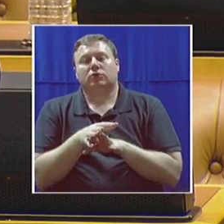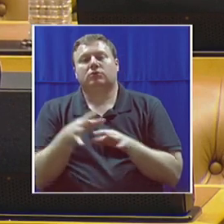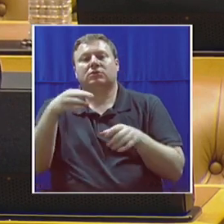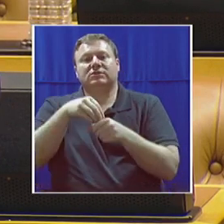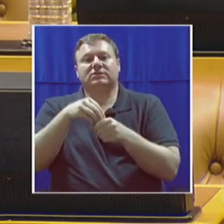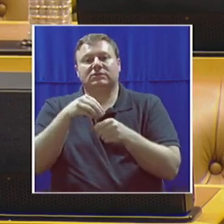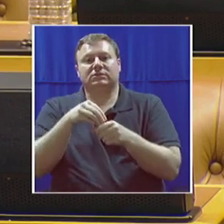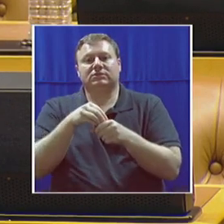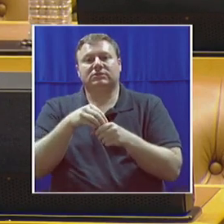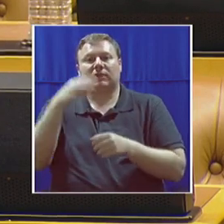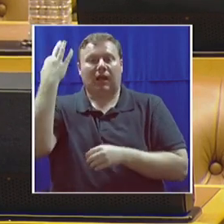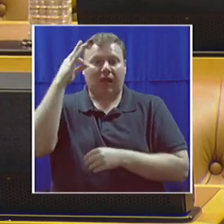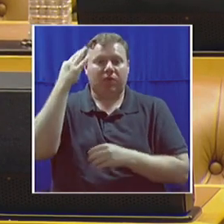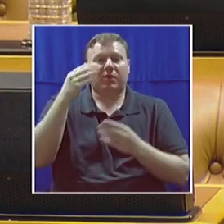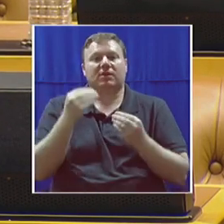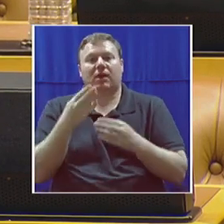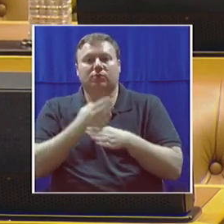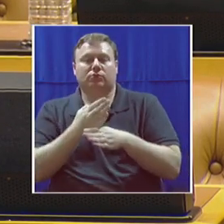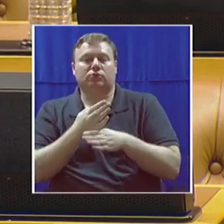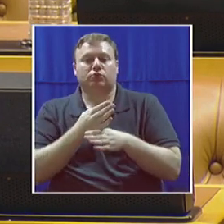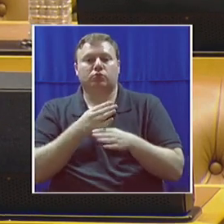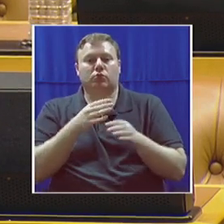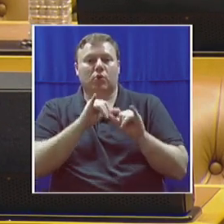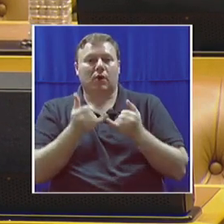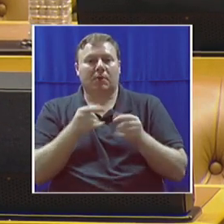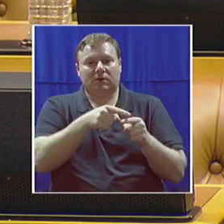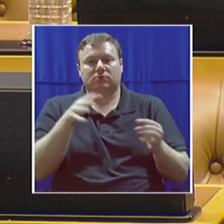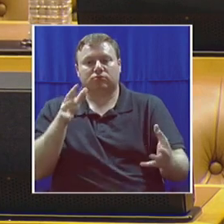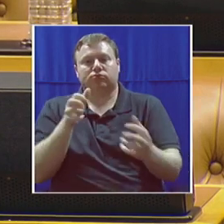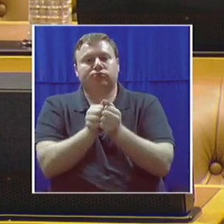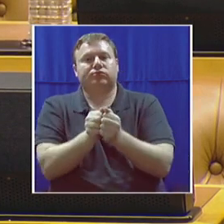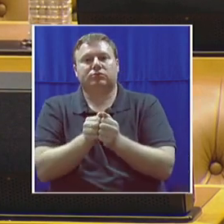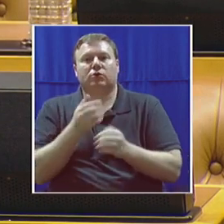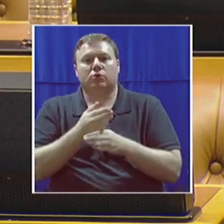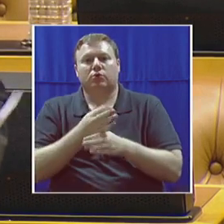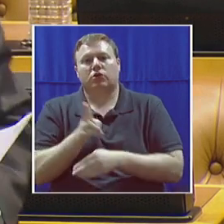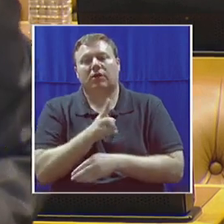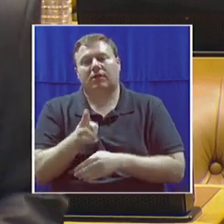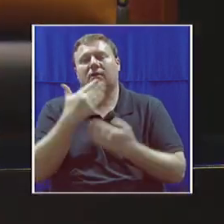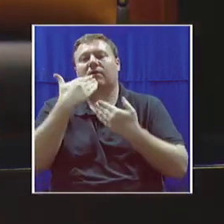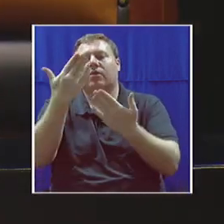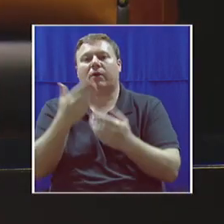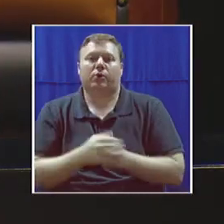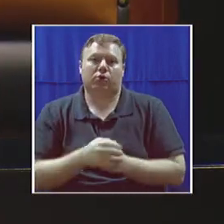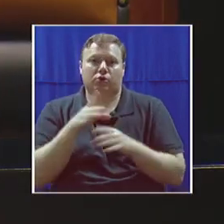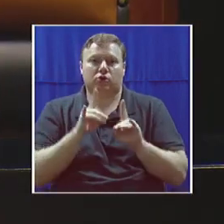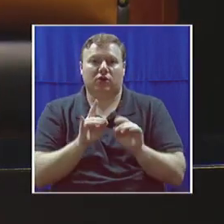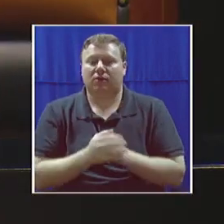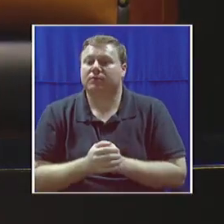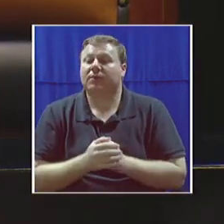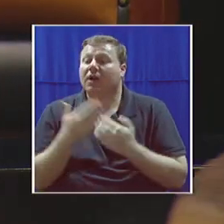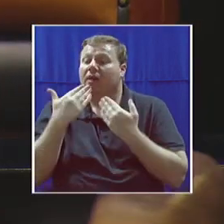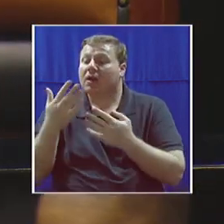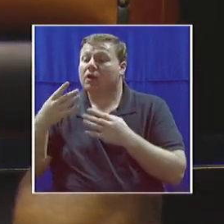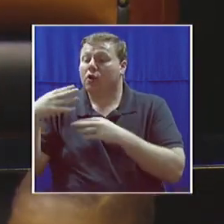transfer in case of employment of the needed SC skills thank you chair person thank you honorable